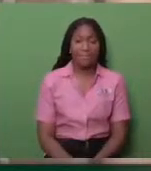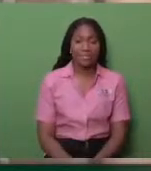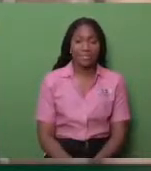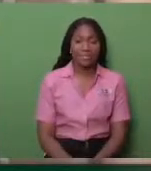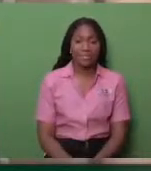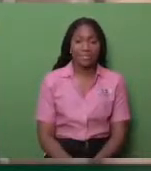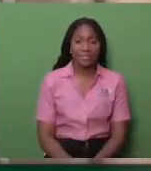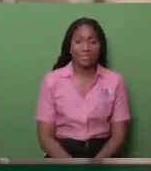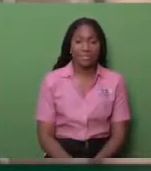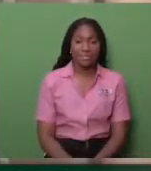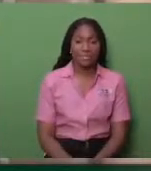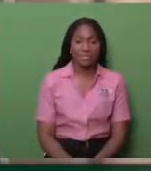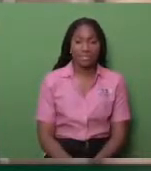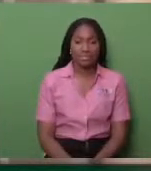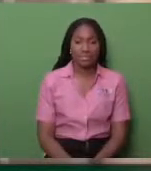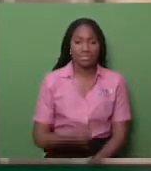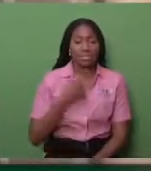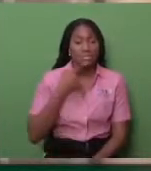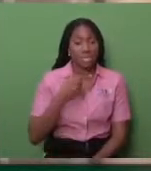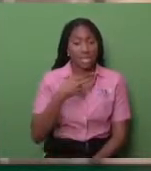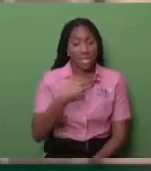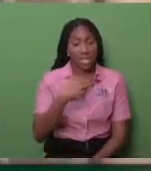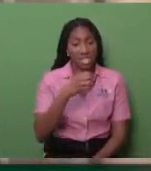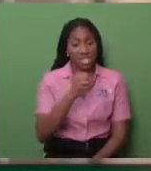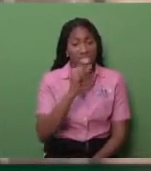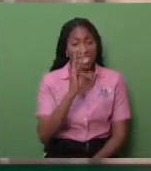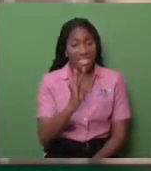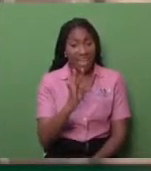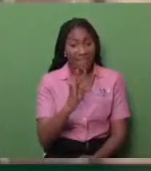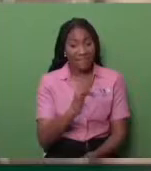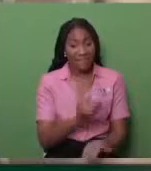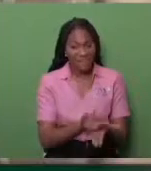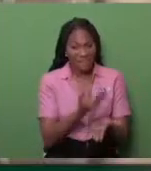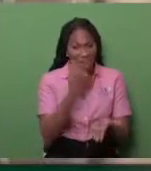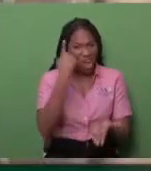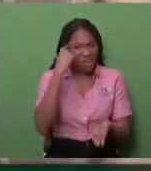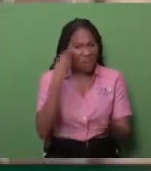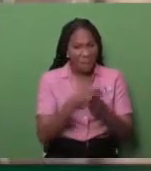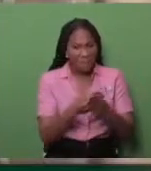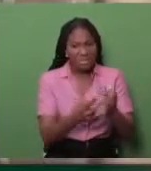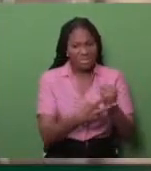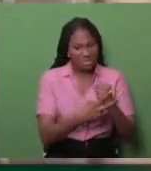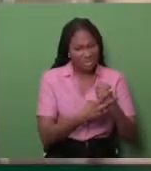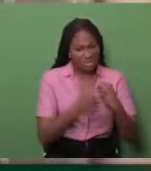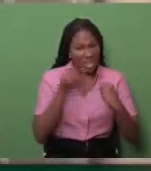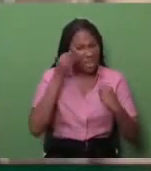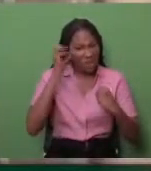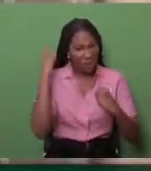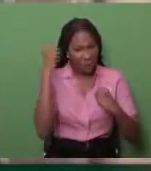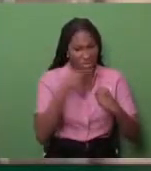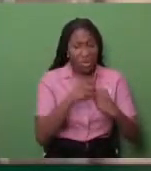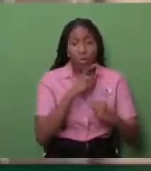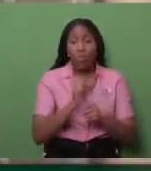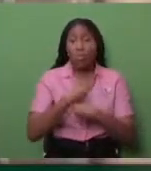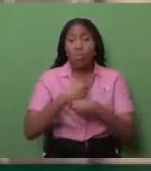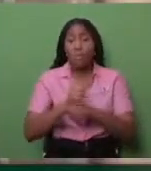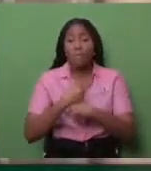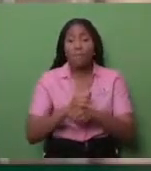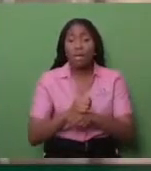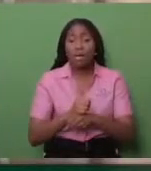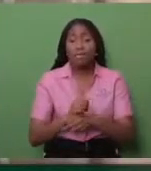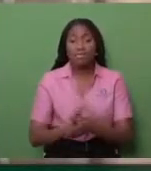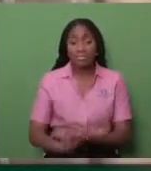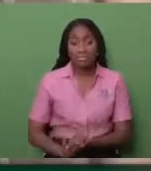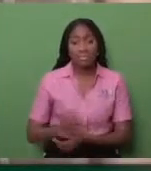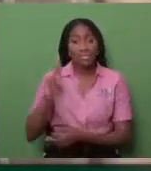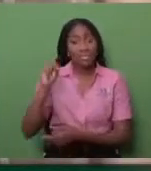HSF, it was created under the Pandey government, and all the PNM did was to change the name of the fund. And you know what? It